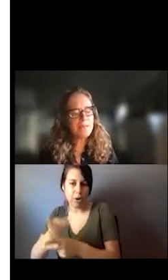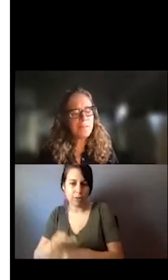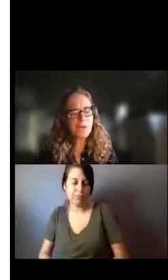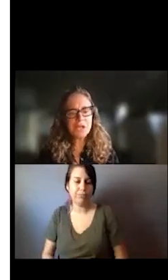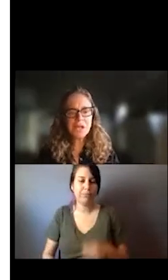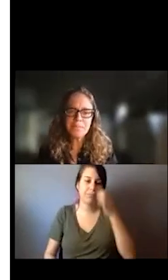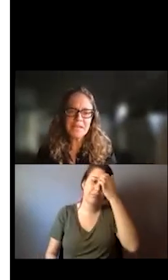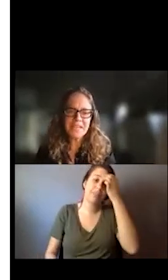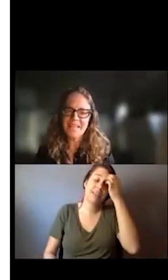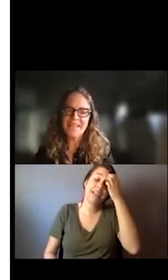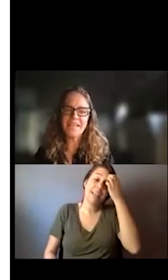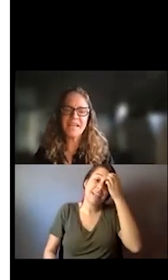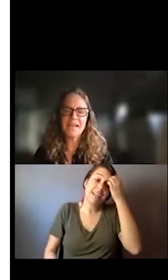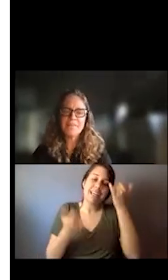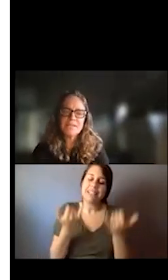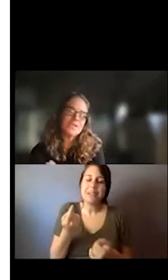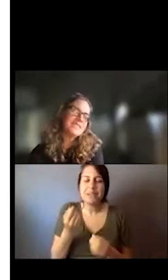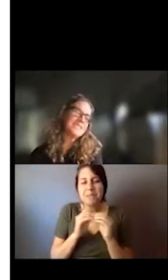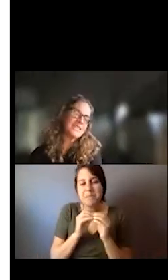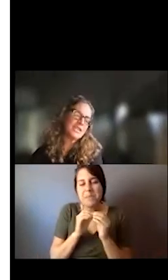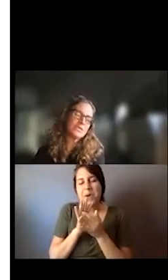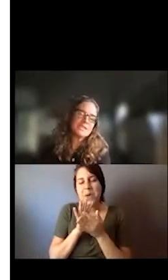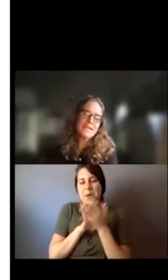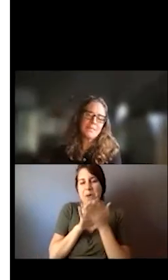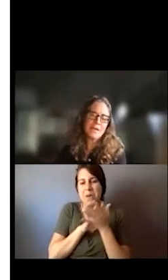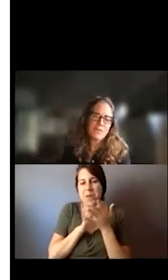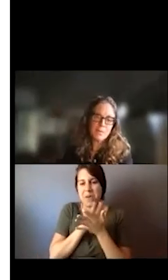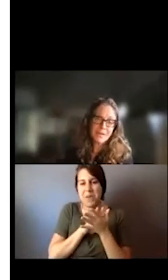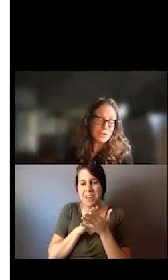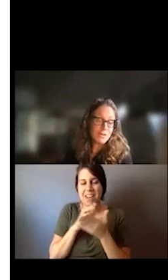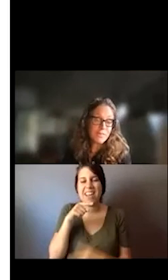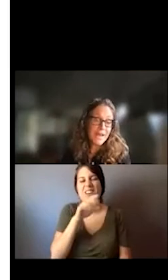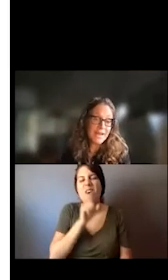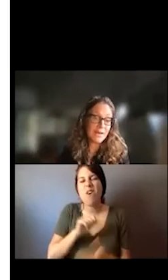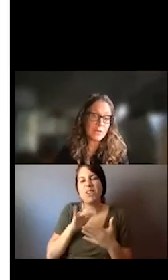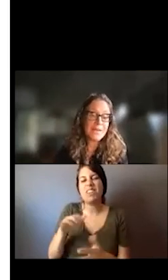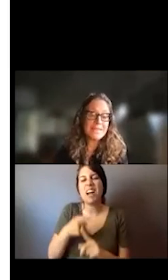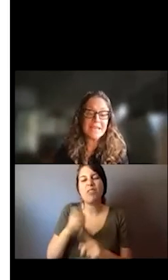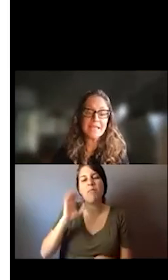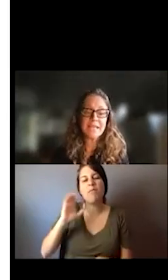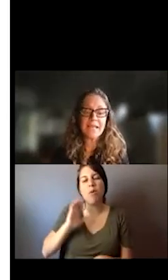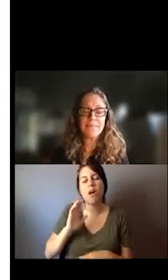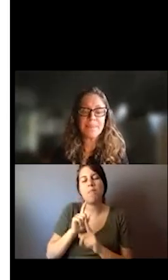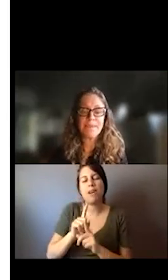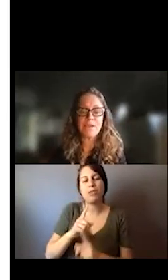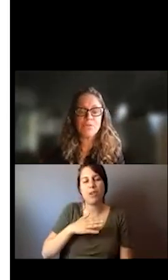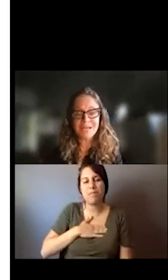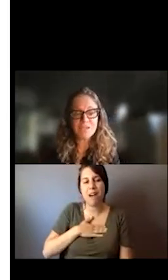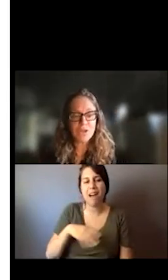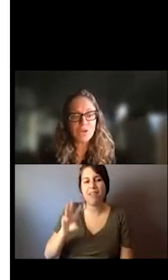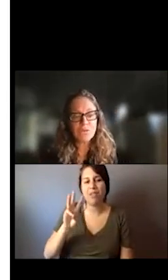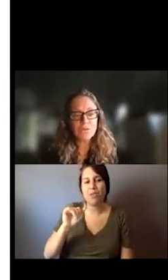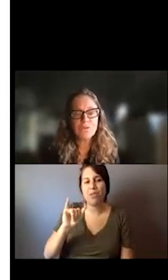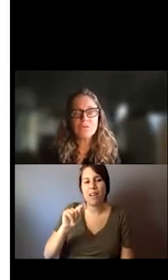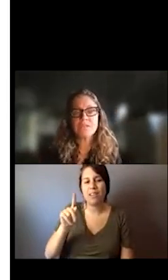It gets a little bit more complicated. So this is actually an old study by a former mentor of mine, Howard Waitskin, in